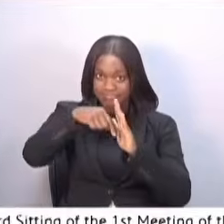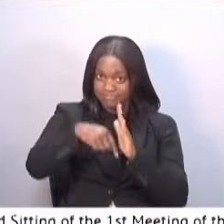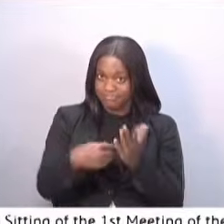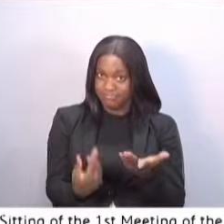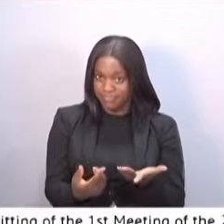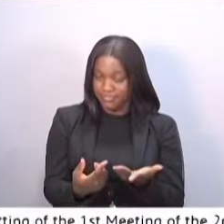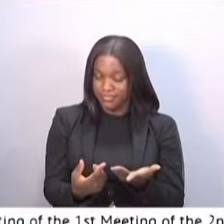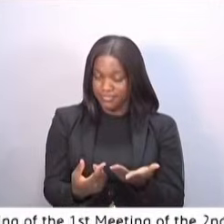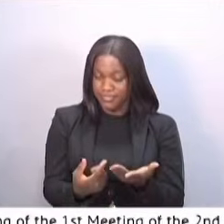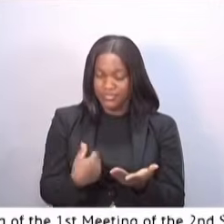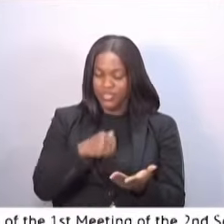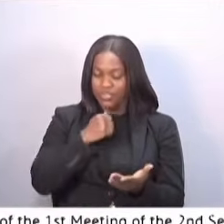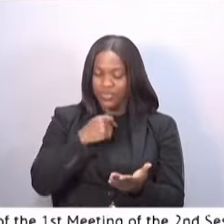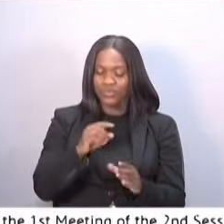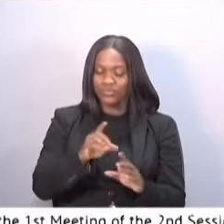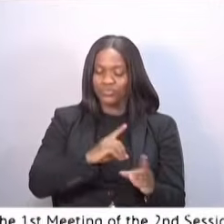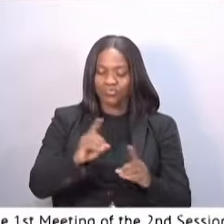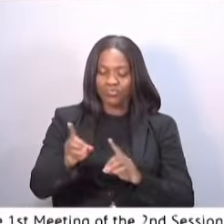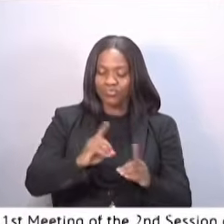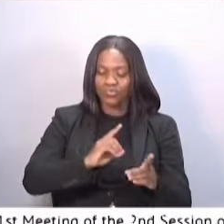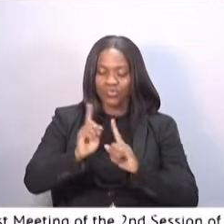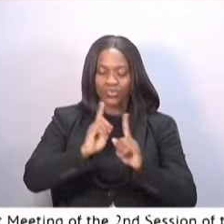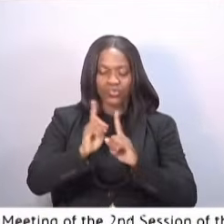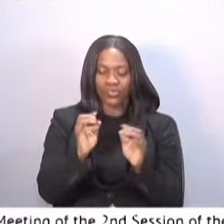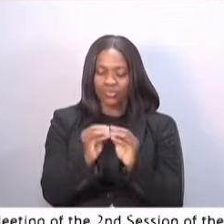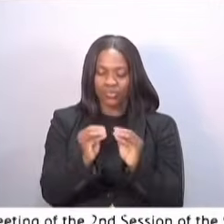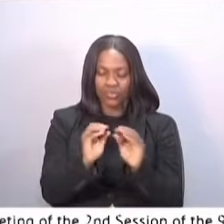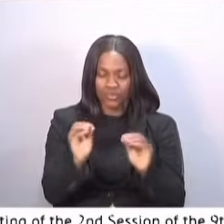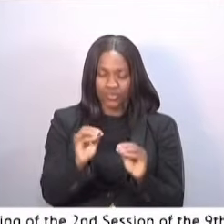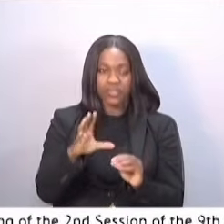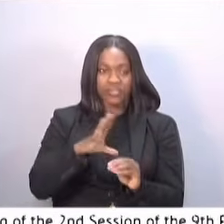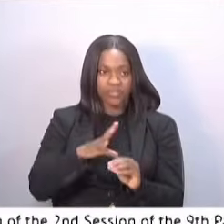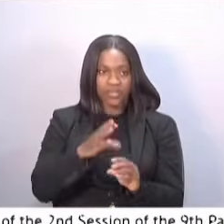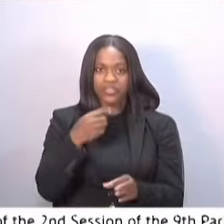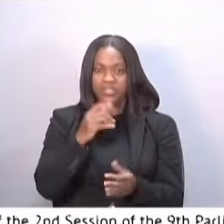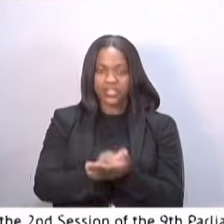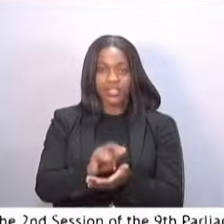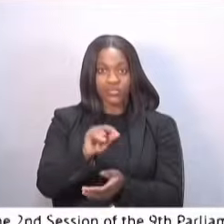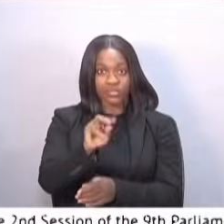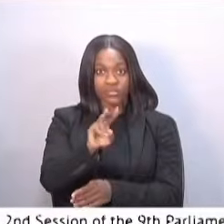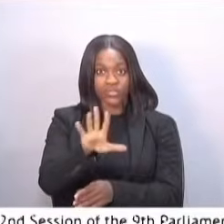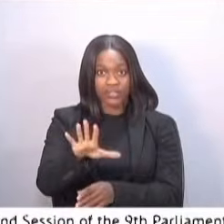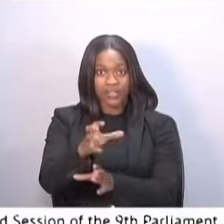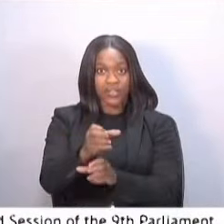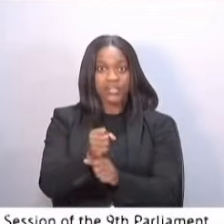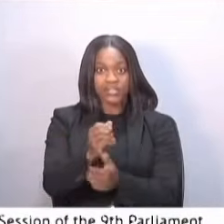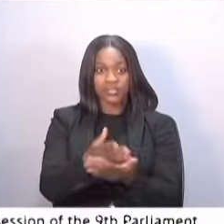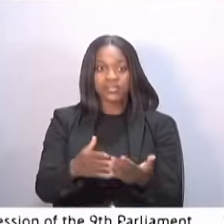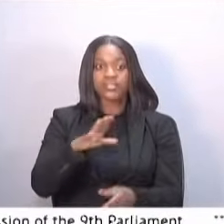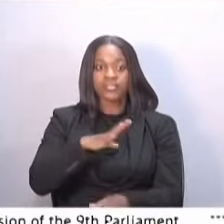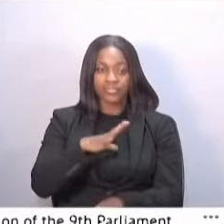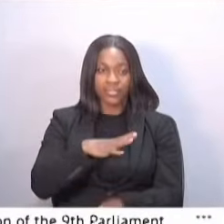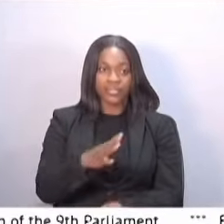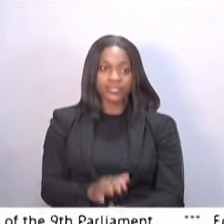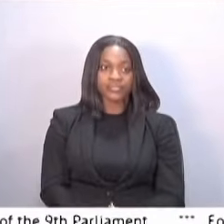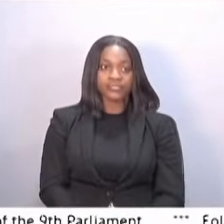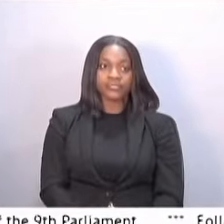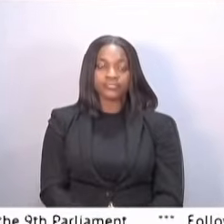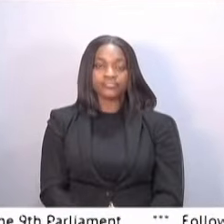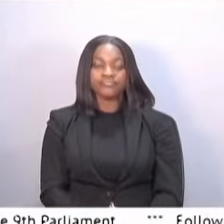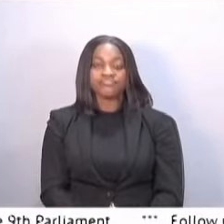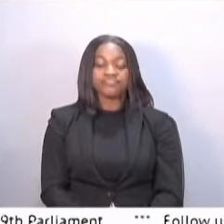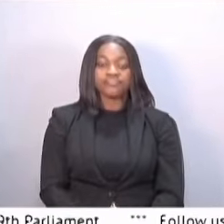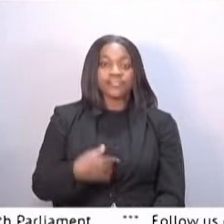that banter with you. So if you are claiming 2025, you have achieved something, that's fine. It's fine. So you got my